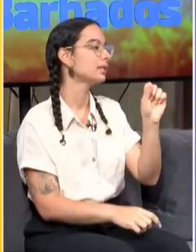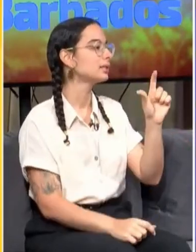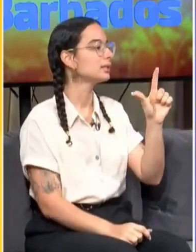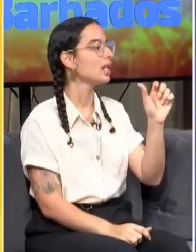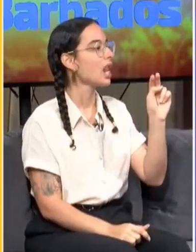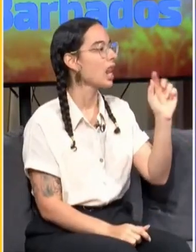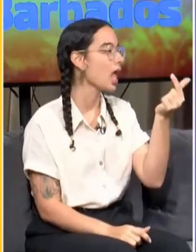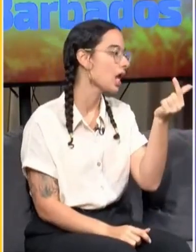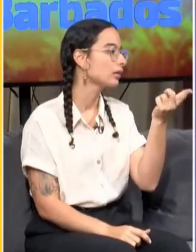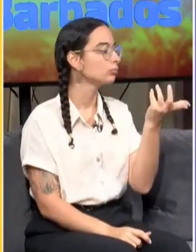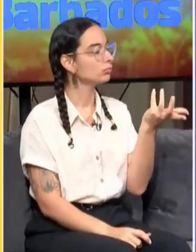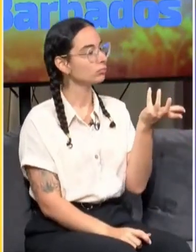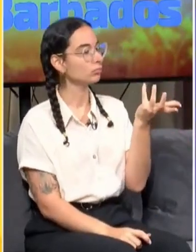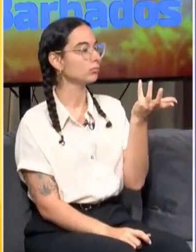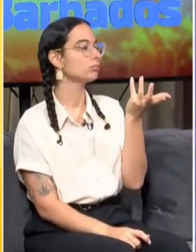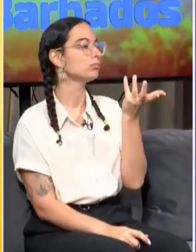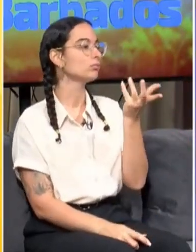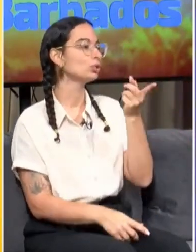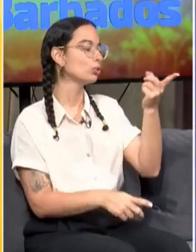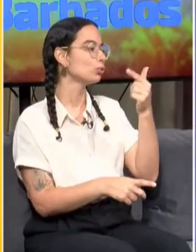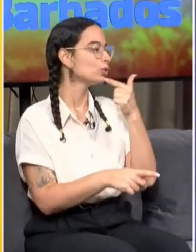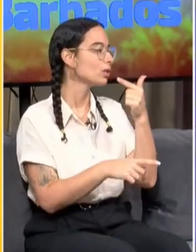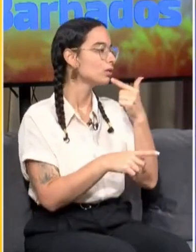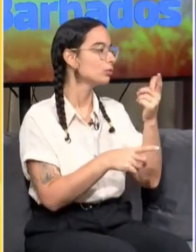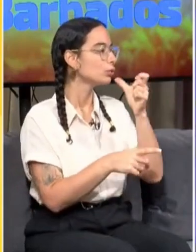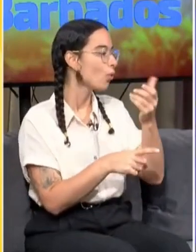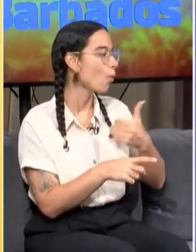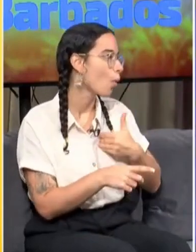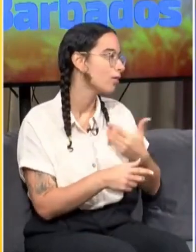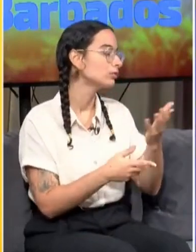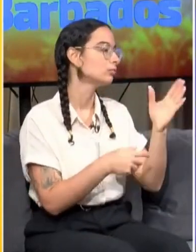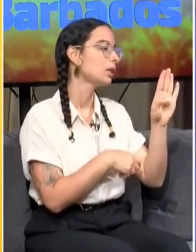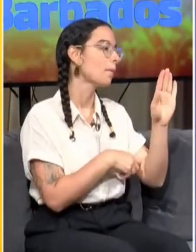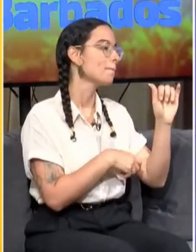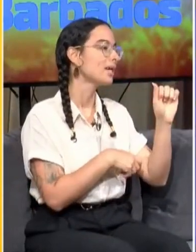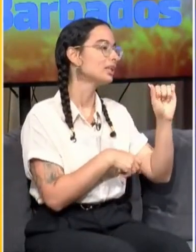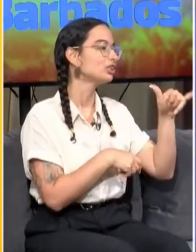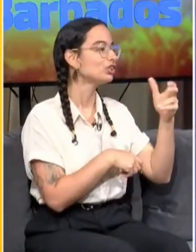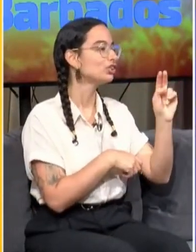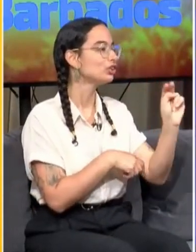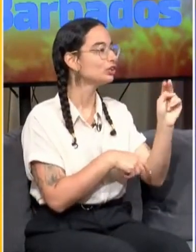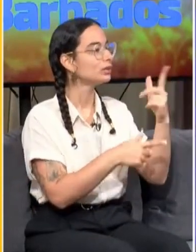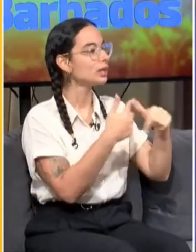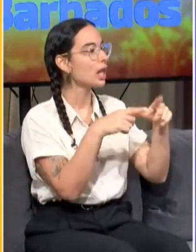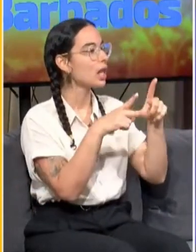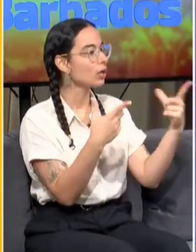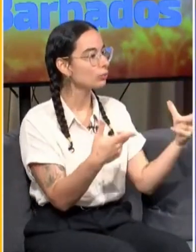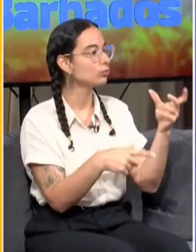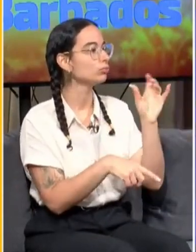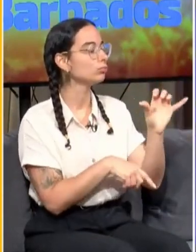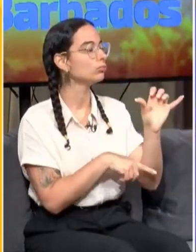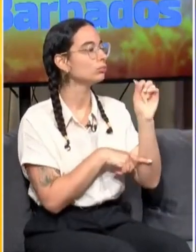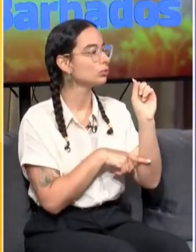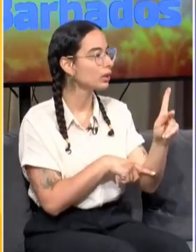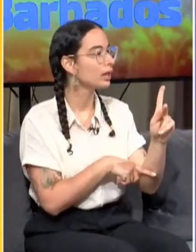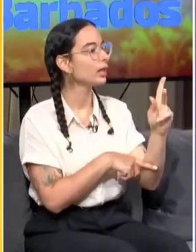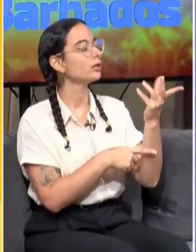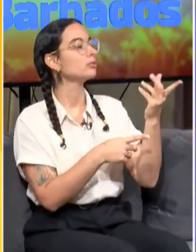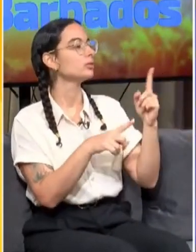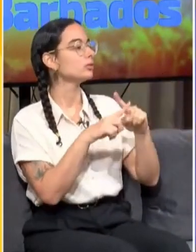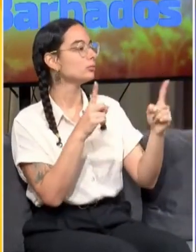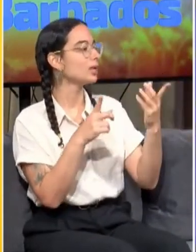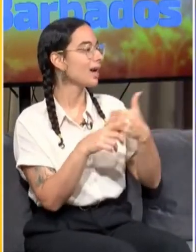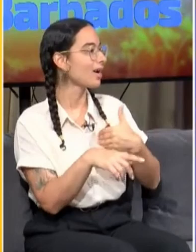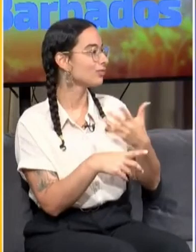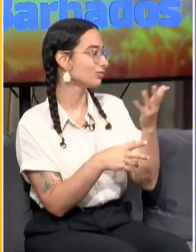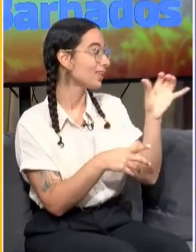have a Bajan sign language? Are there any secret words? I mean, of course, that we can say on